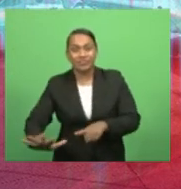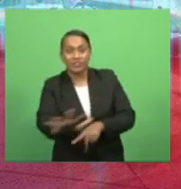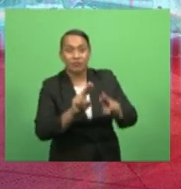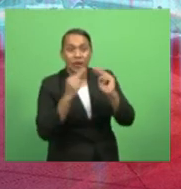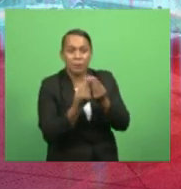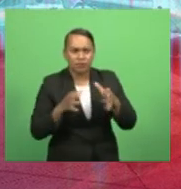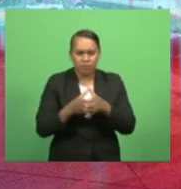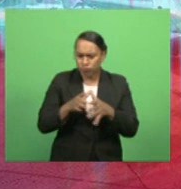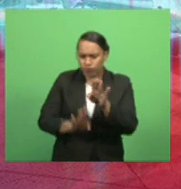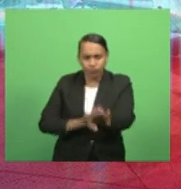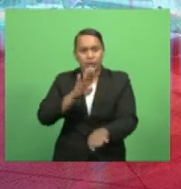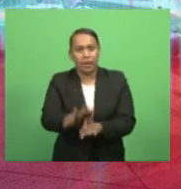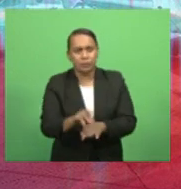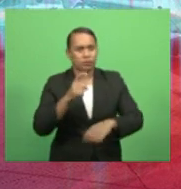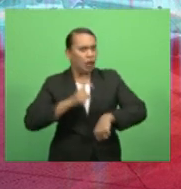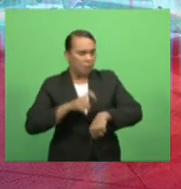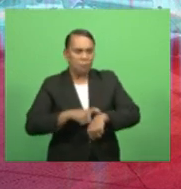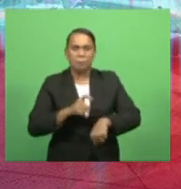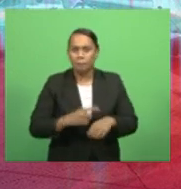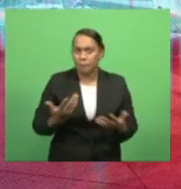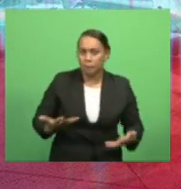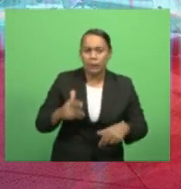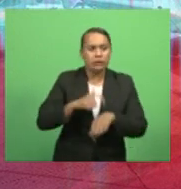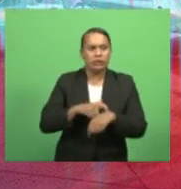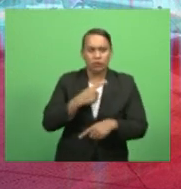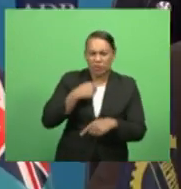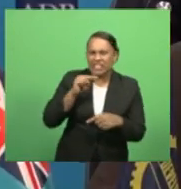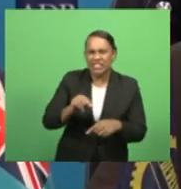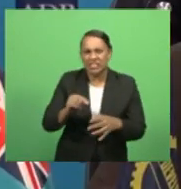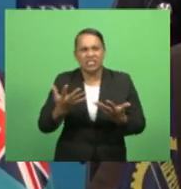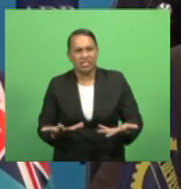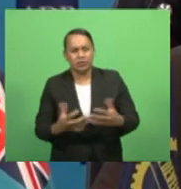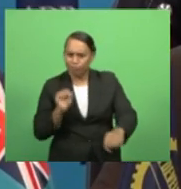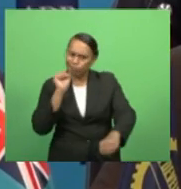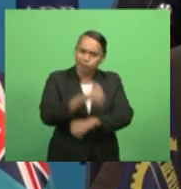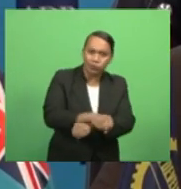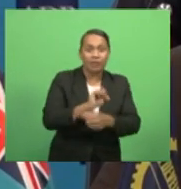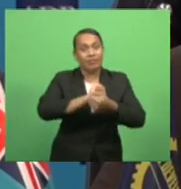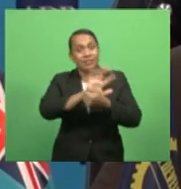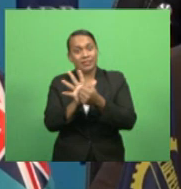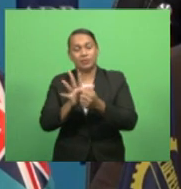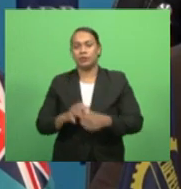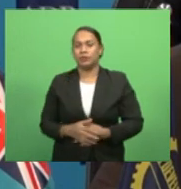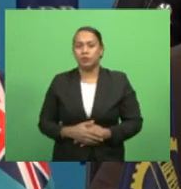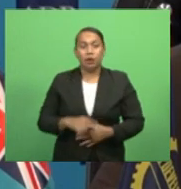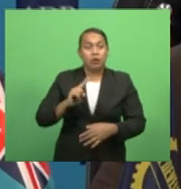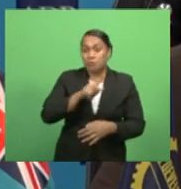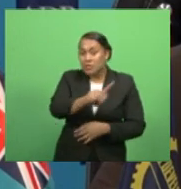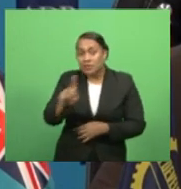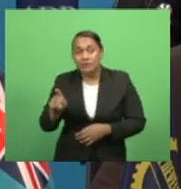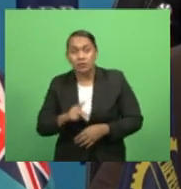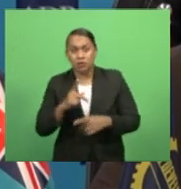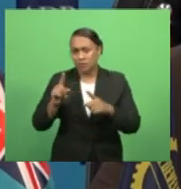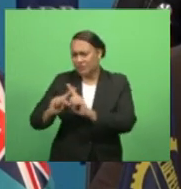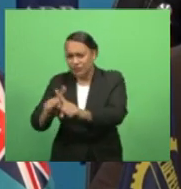will take time because, of course, we all have to come out the other side of our COVID battles first. Pacific Island countries are different from each other. So rather than thinking